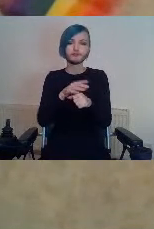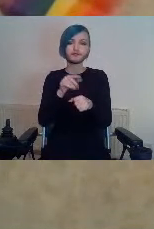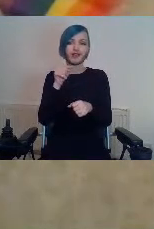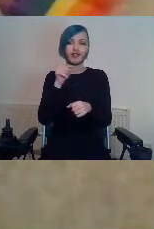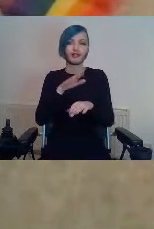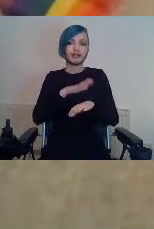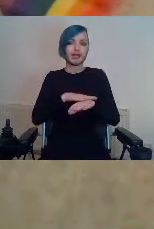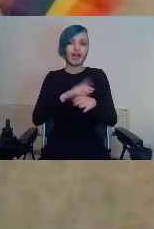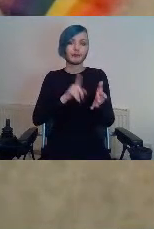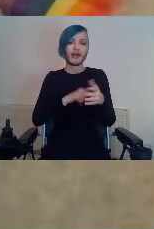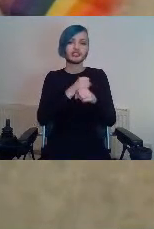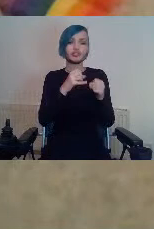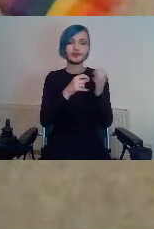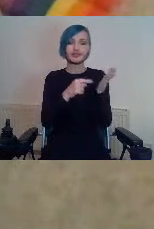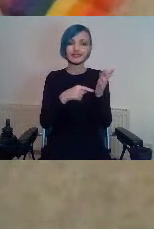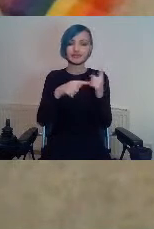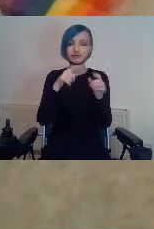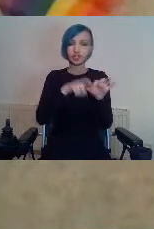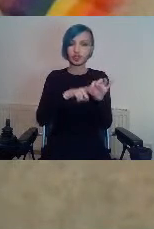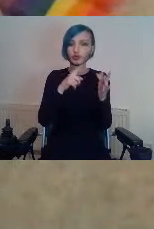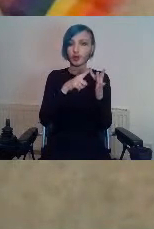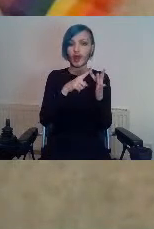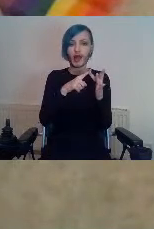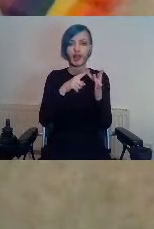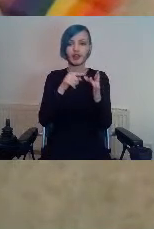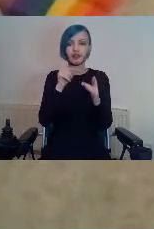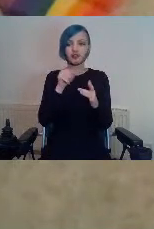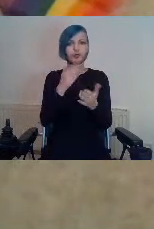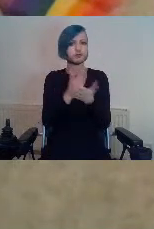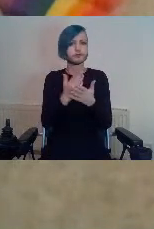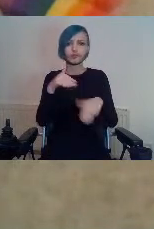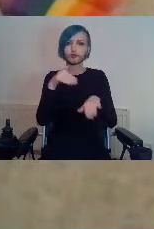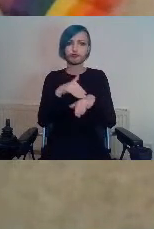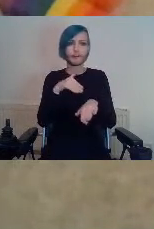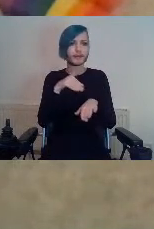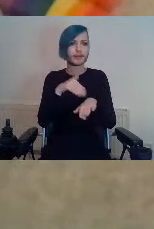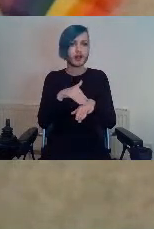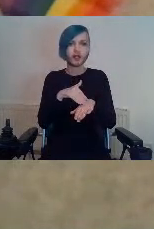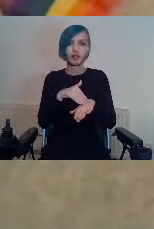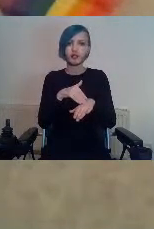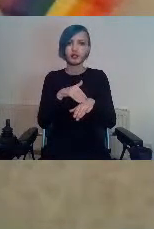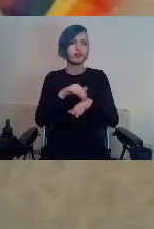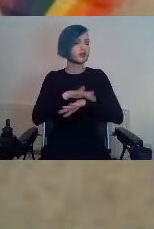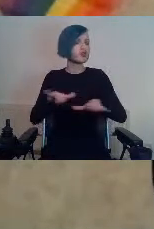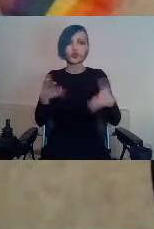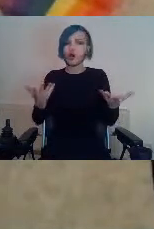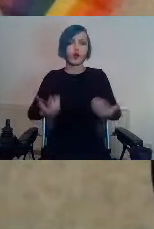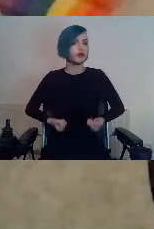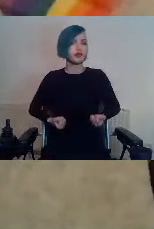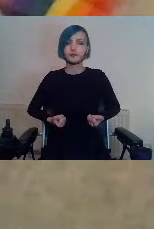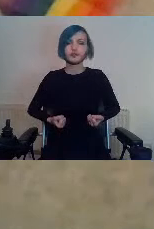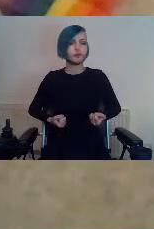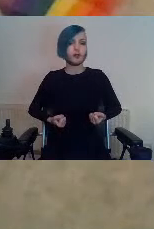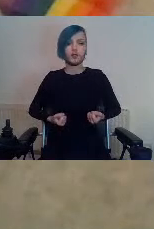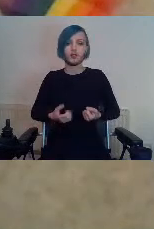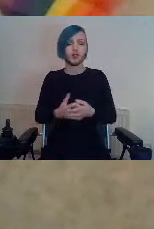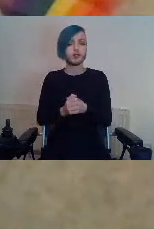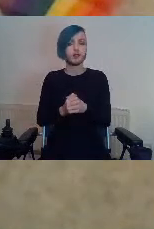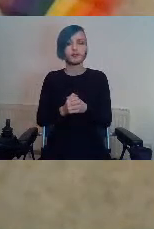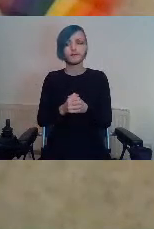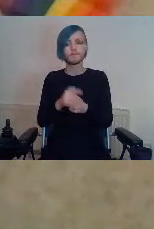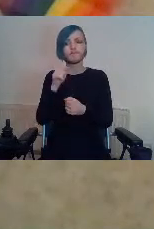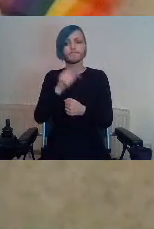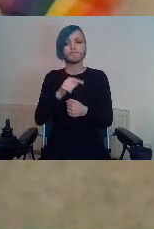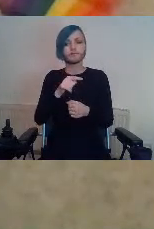was something very criminal and unacceptable, they are still